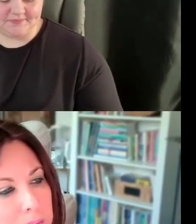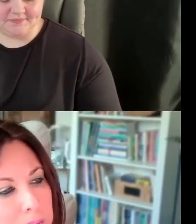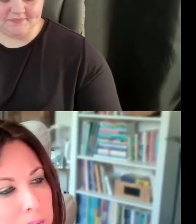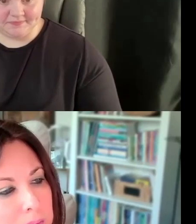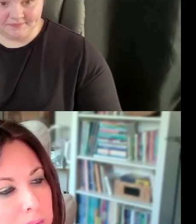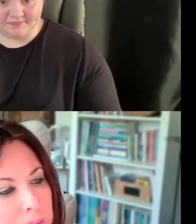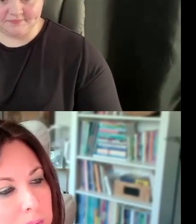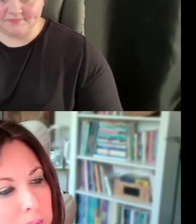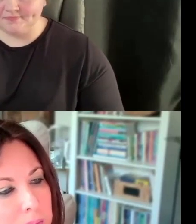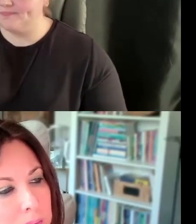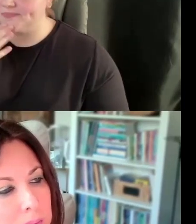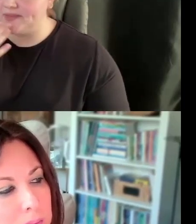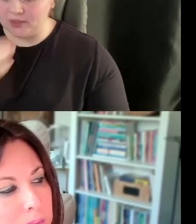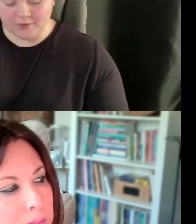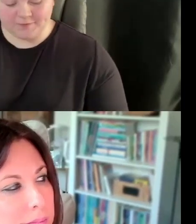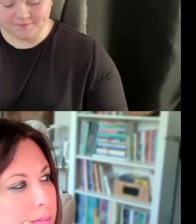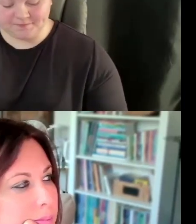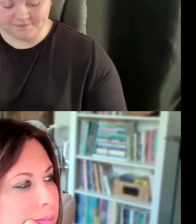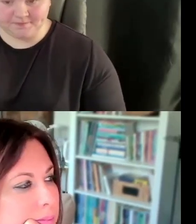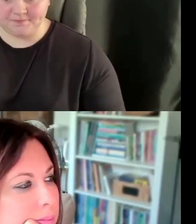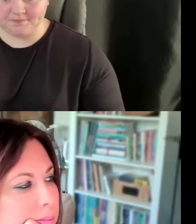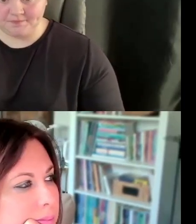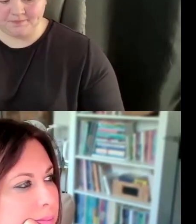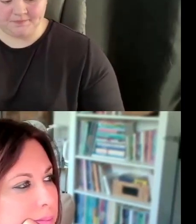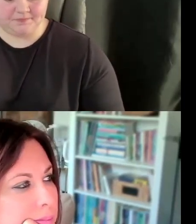Great. Thank you, Corey.